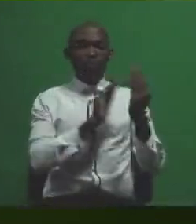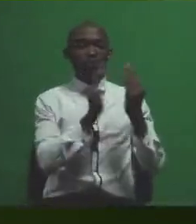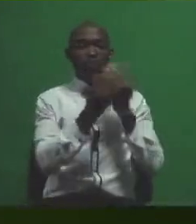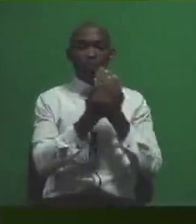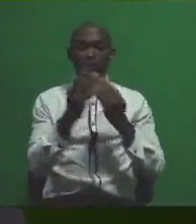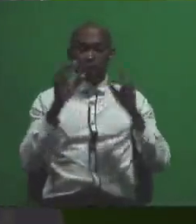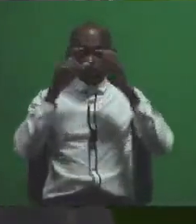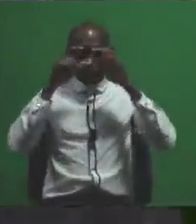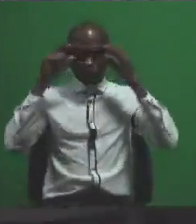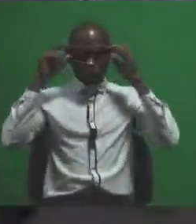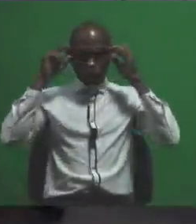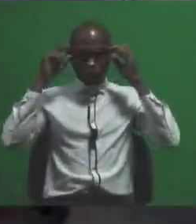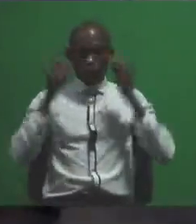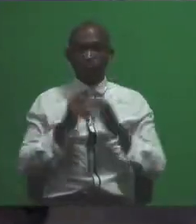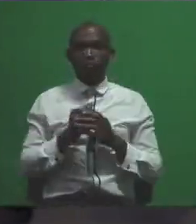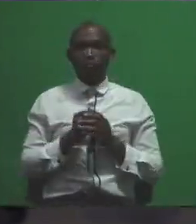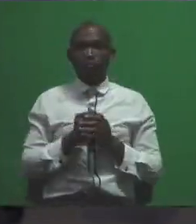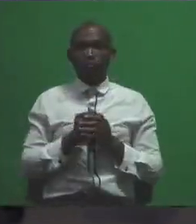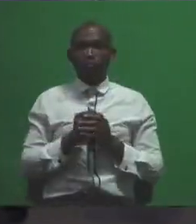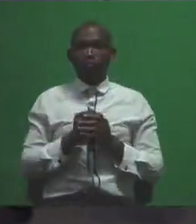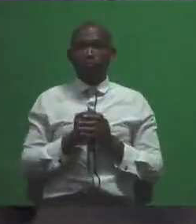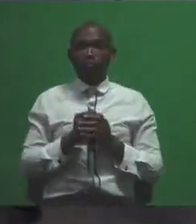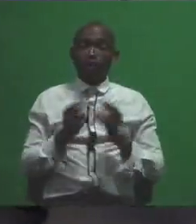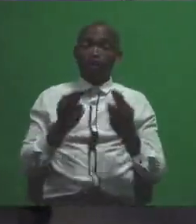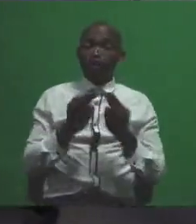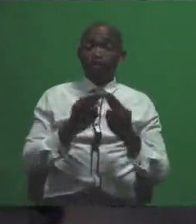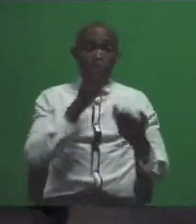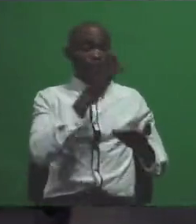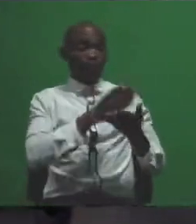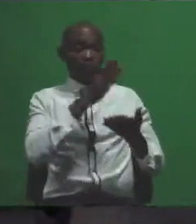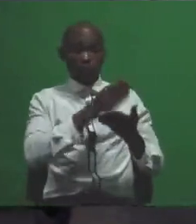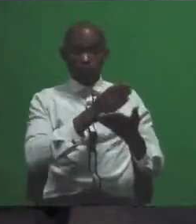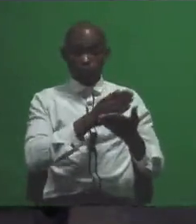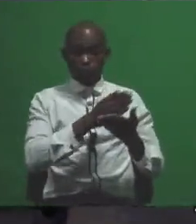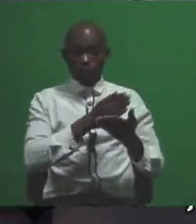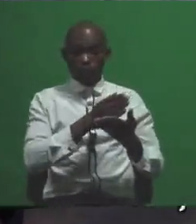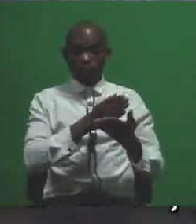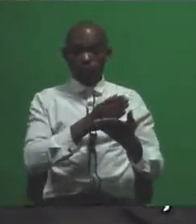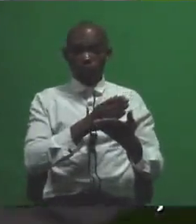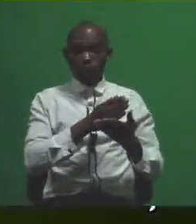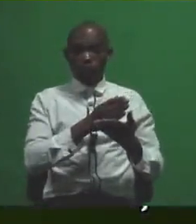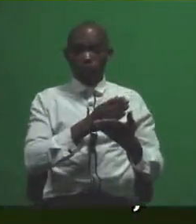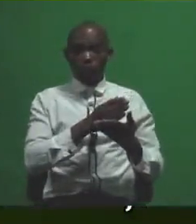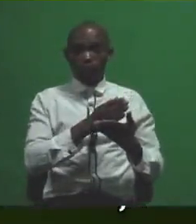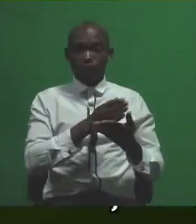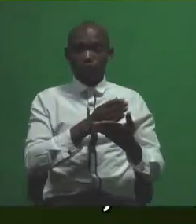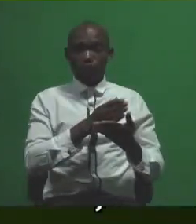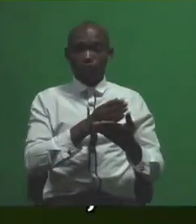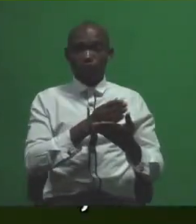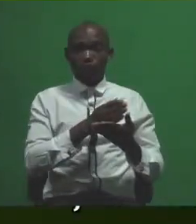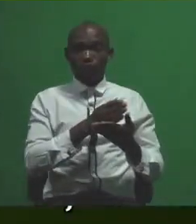Another thing which is very important, make sure that you